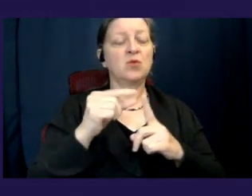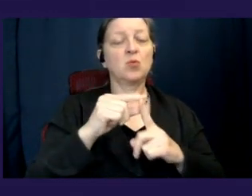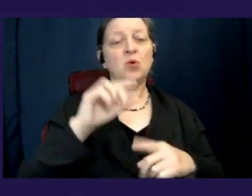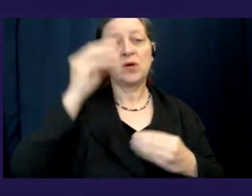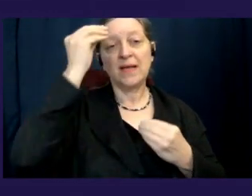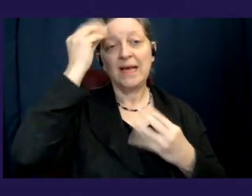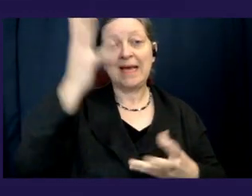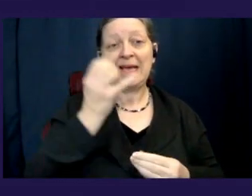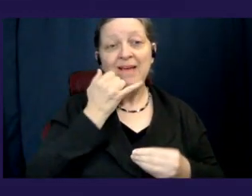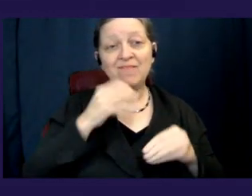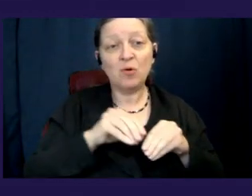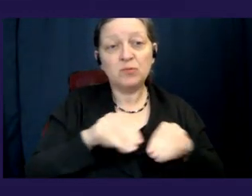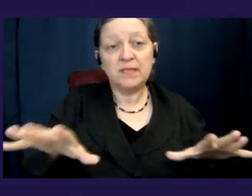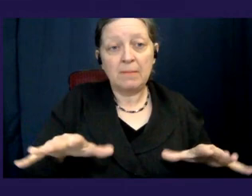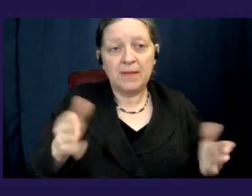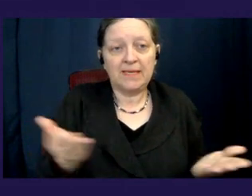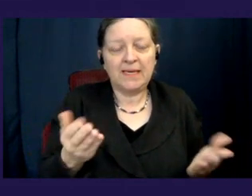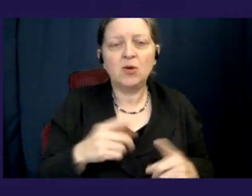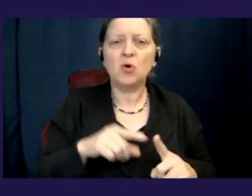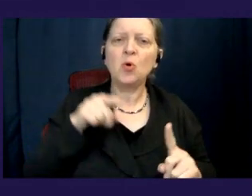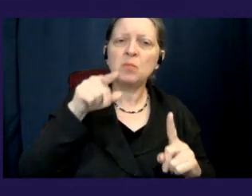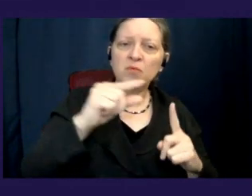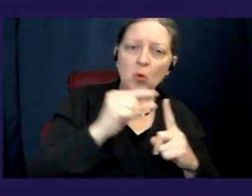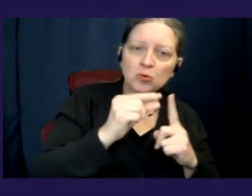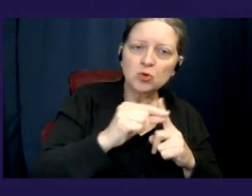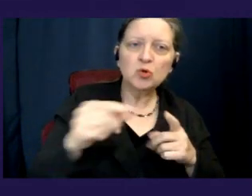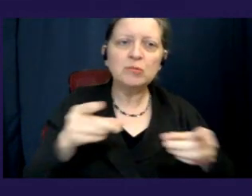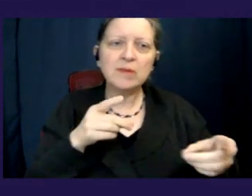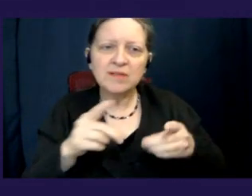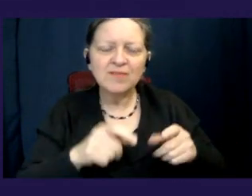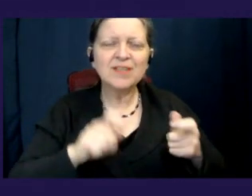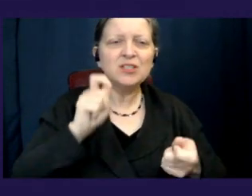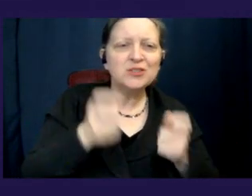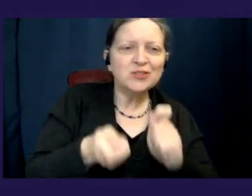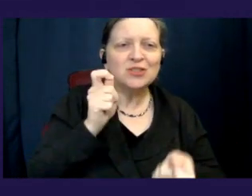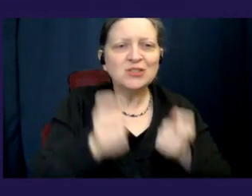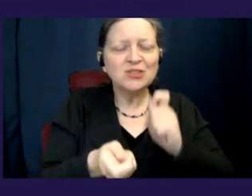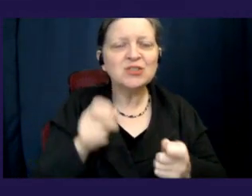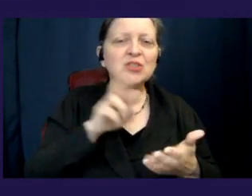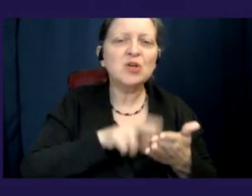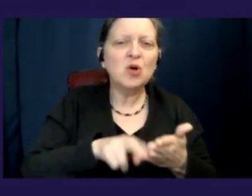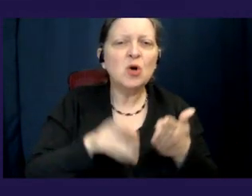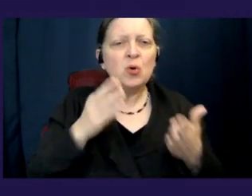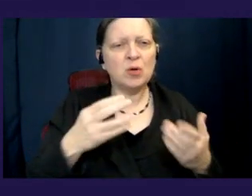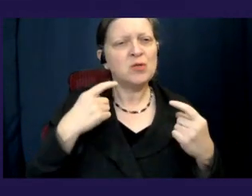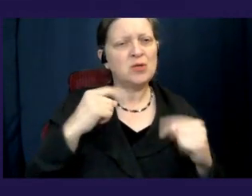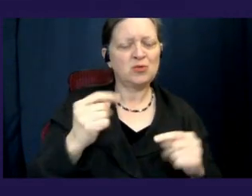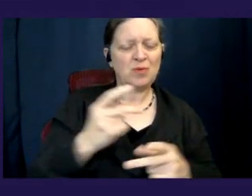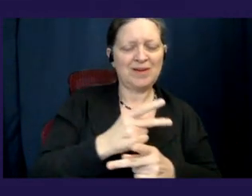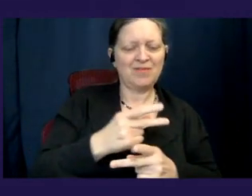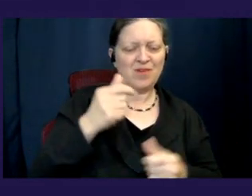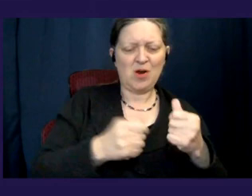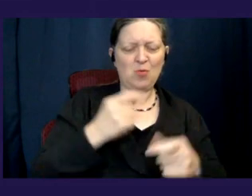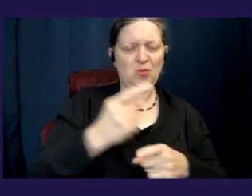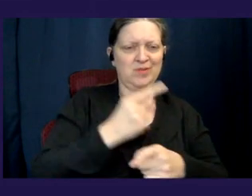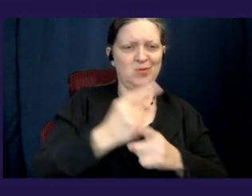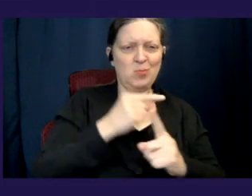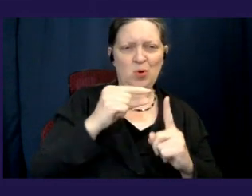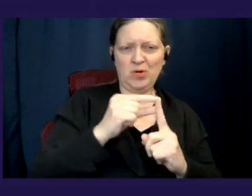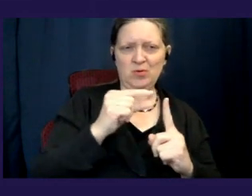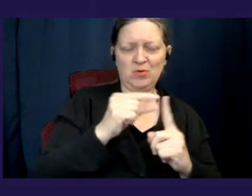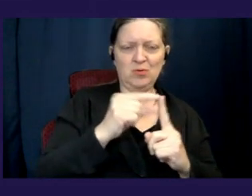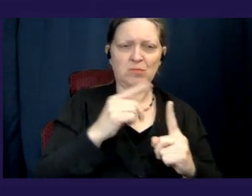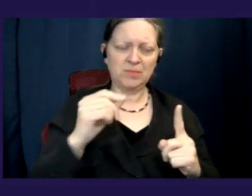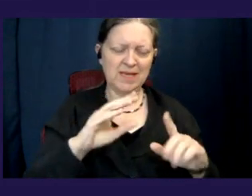terms and definitions are dynamic, and researchers are still trying to find the right language to describe what we're seeing and differentiate between different kinds of phenomenon. And